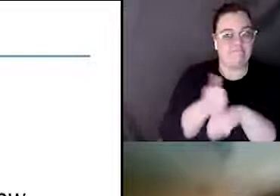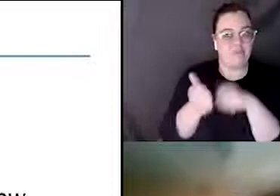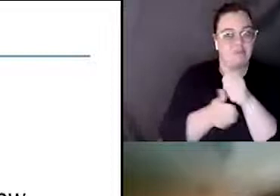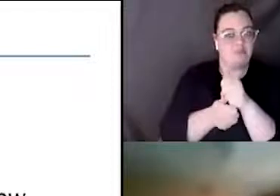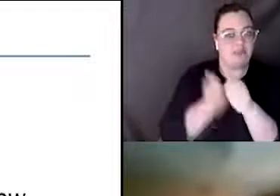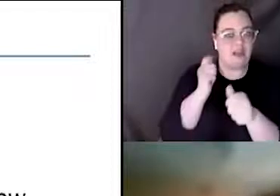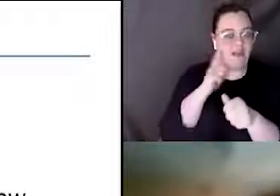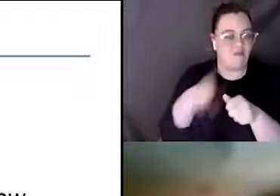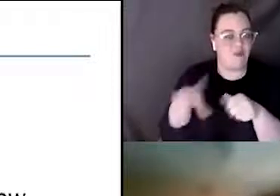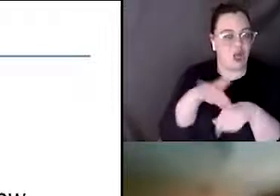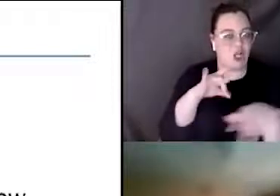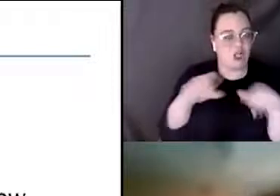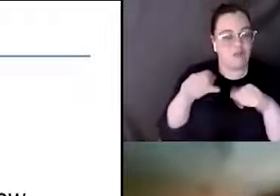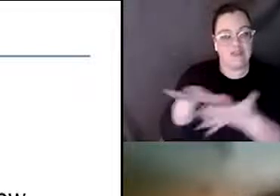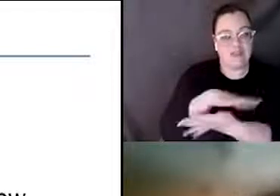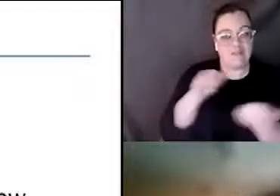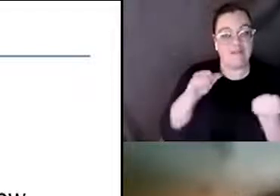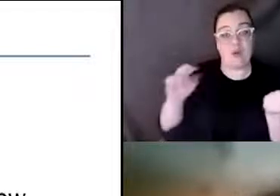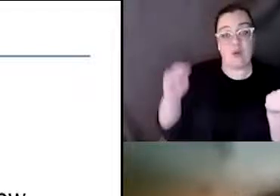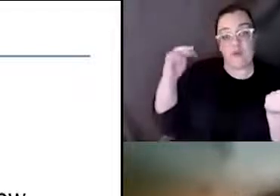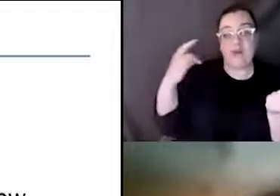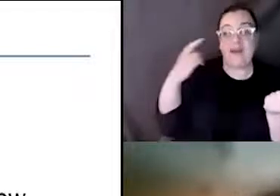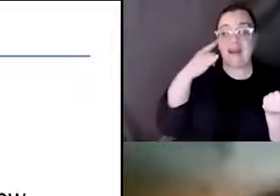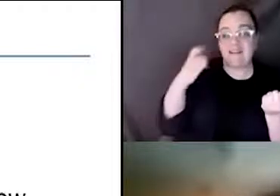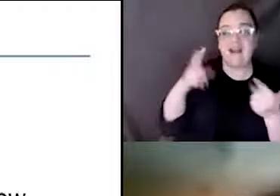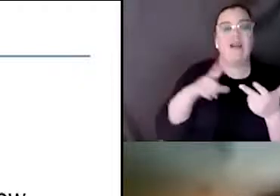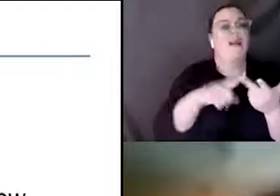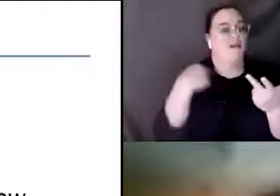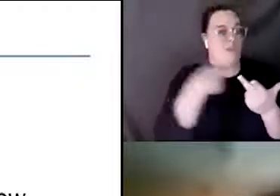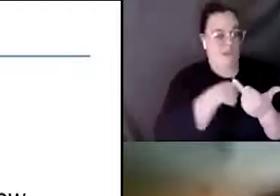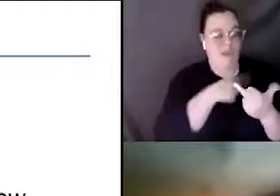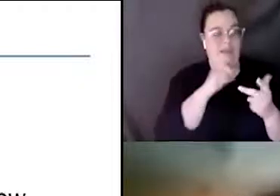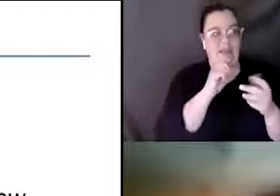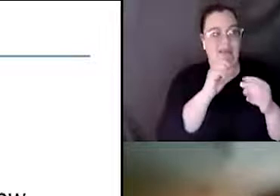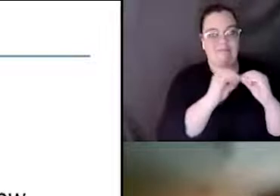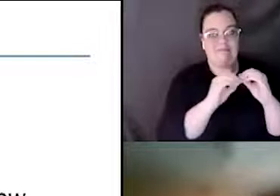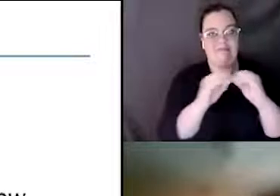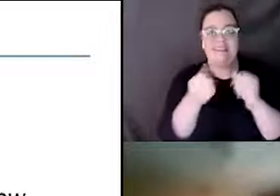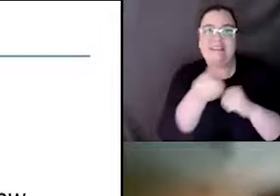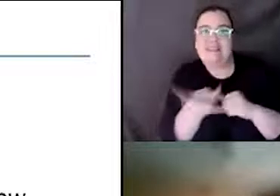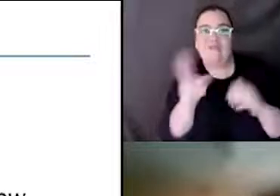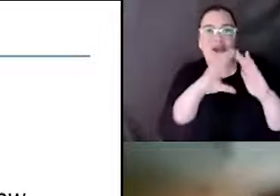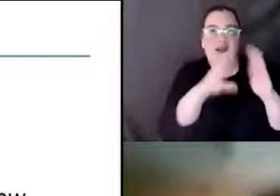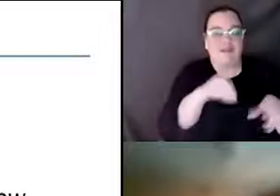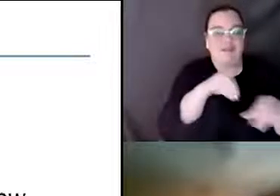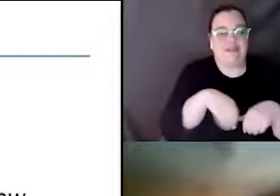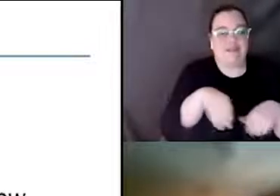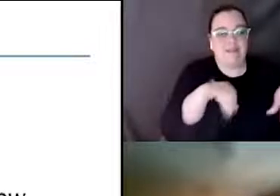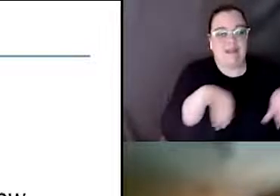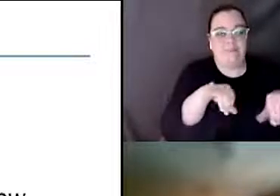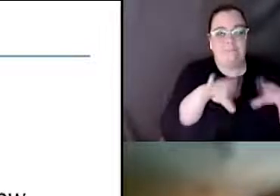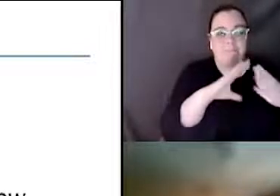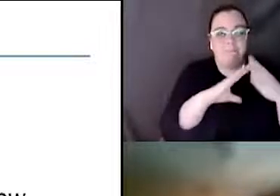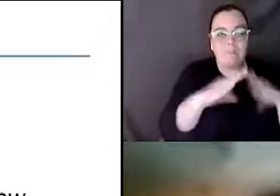a number of houses in a city, which is making those communities more resilient. And we're very excited to announce we've surpassed